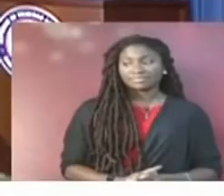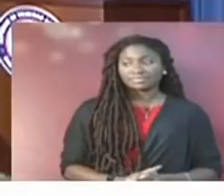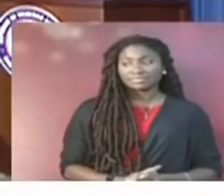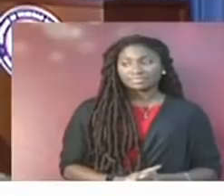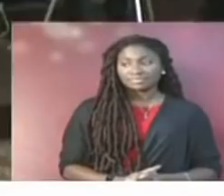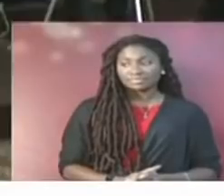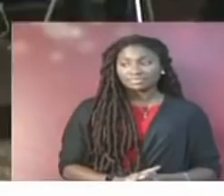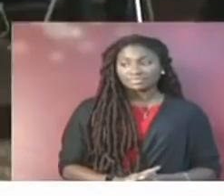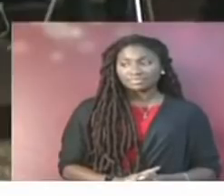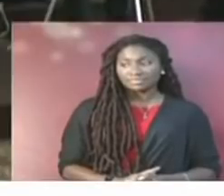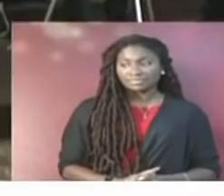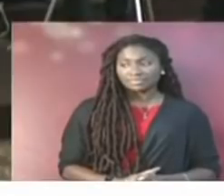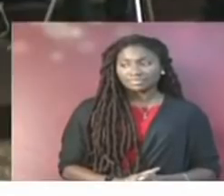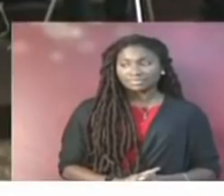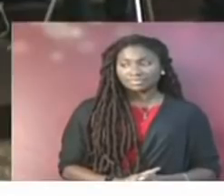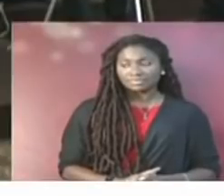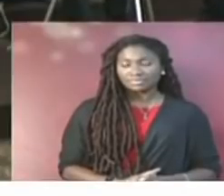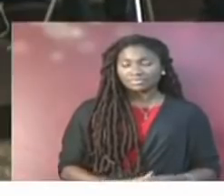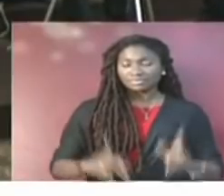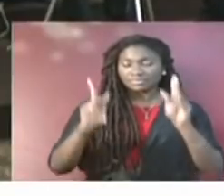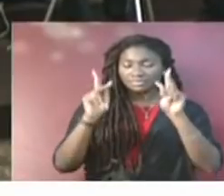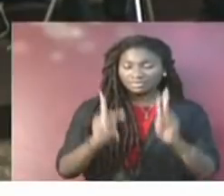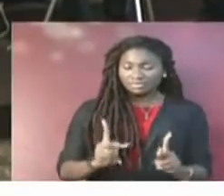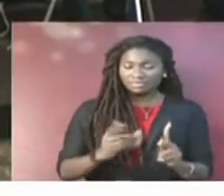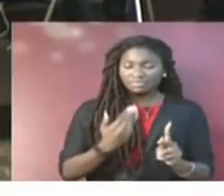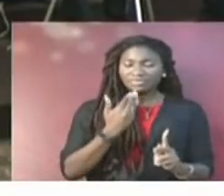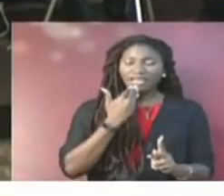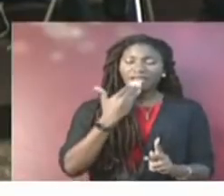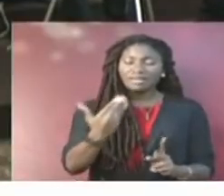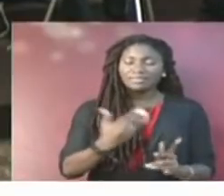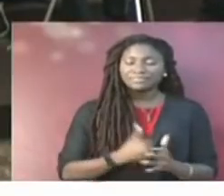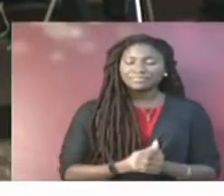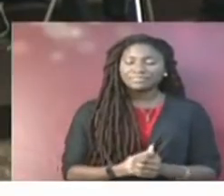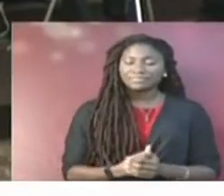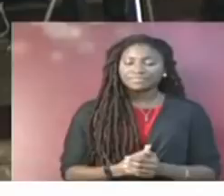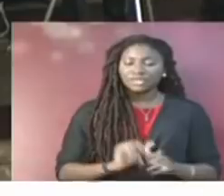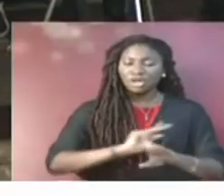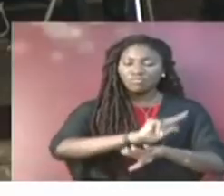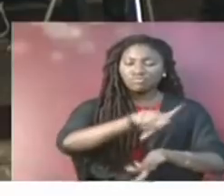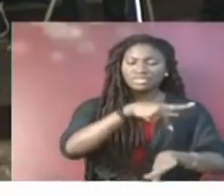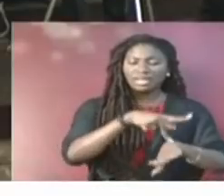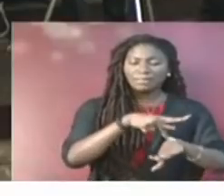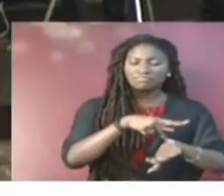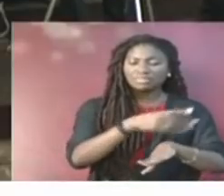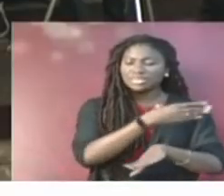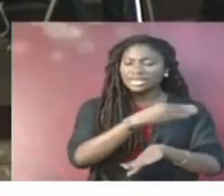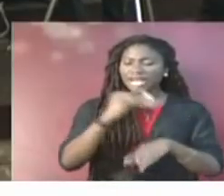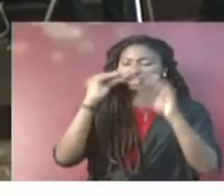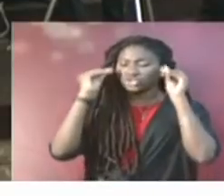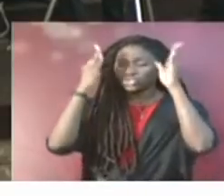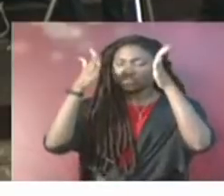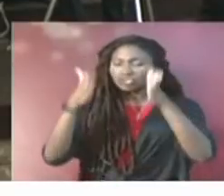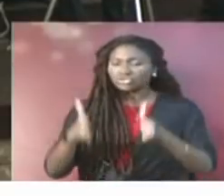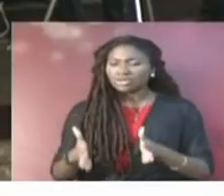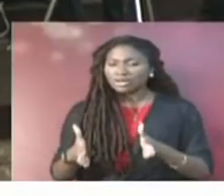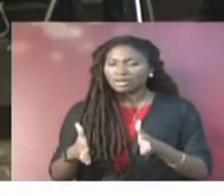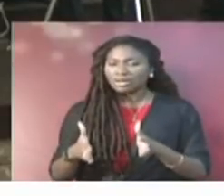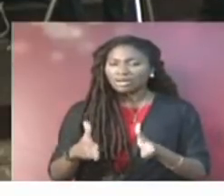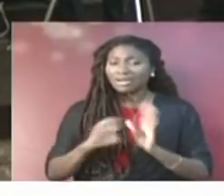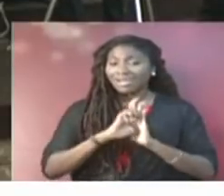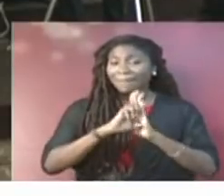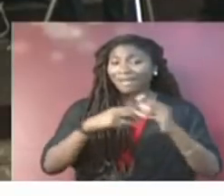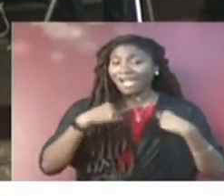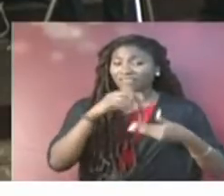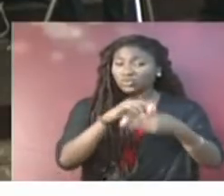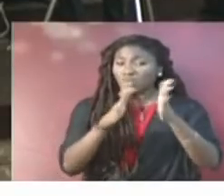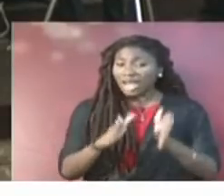Mr. Deyalsingh, Renuka Singh from the Trinidad Guardian. The principals and teachers, the educators who have to interface with SEA students,